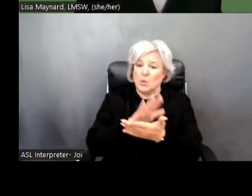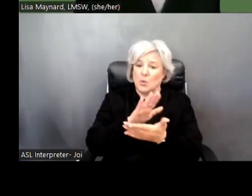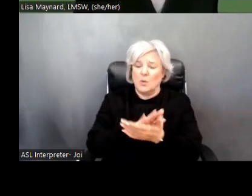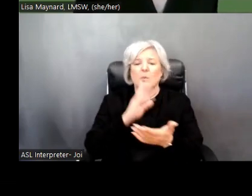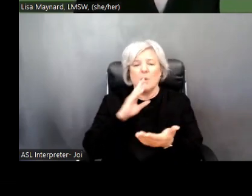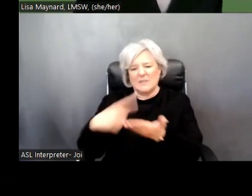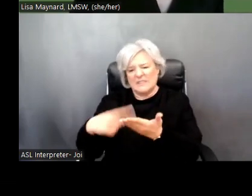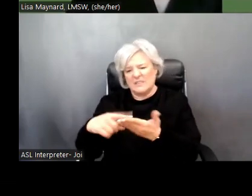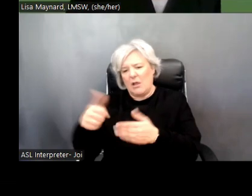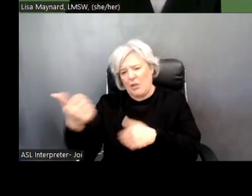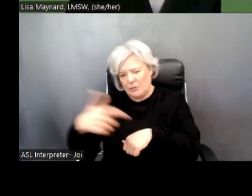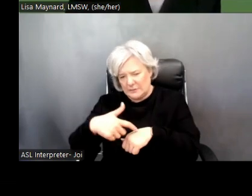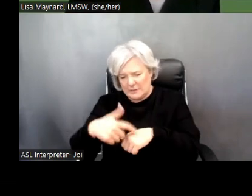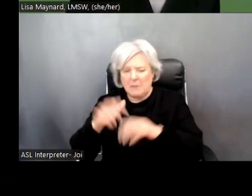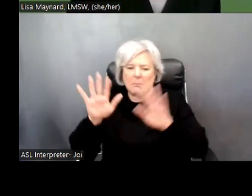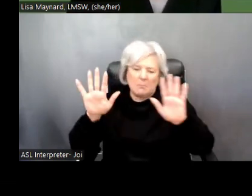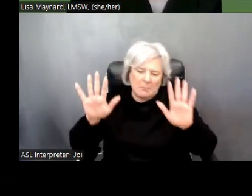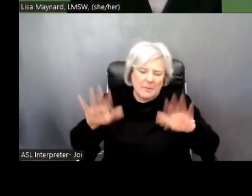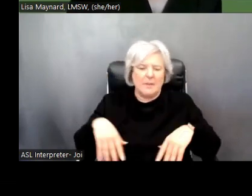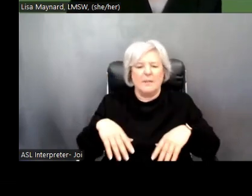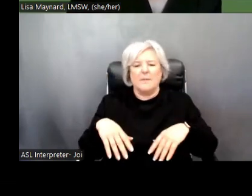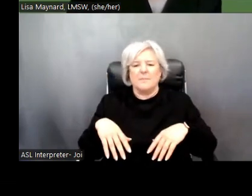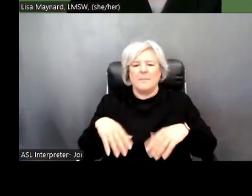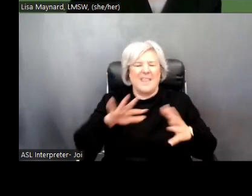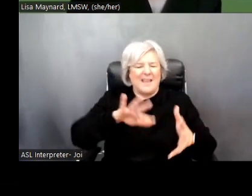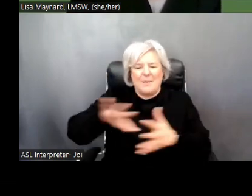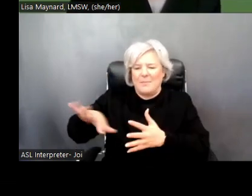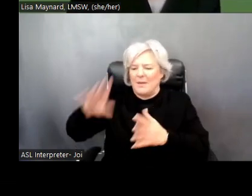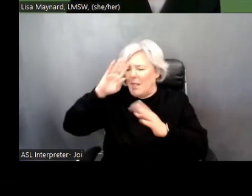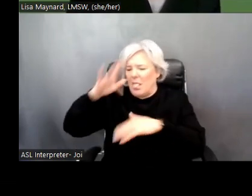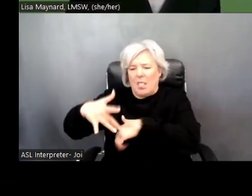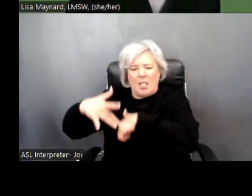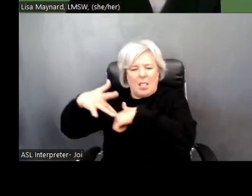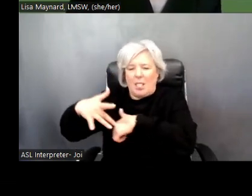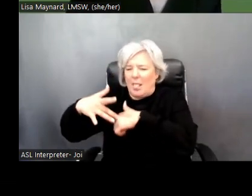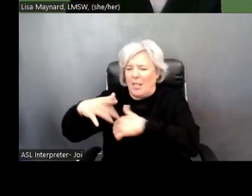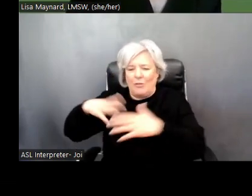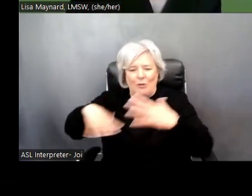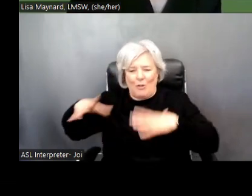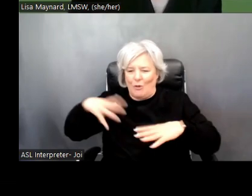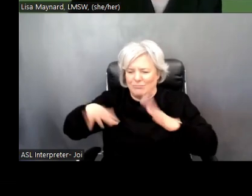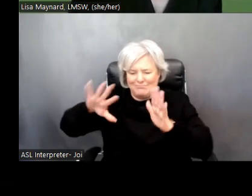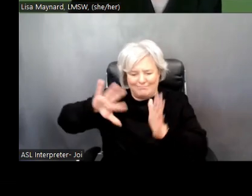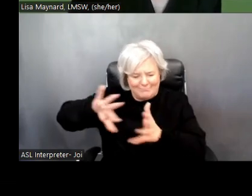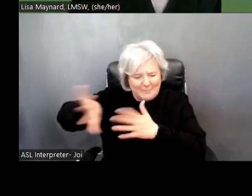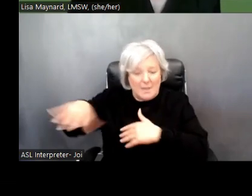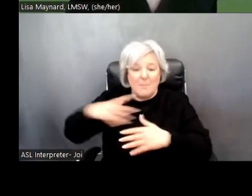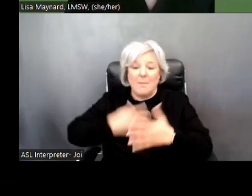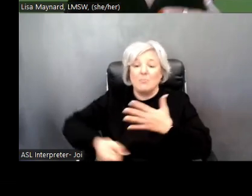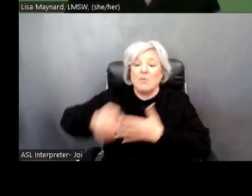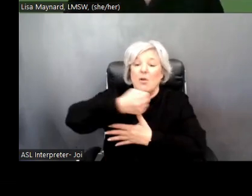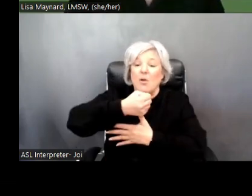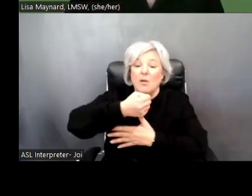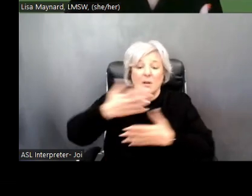about that another time. I'm going to get that off my plate right now, right? What is my priority here?